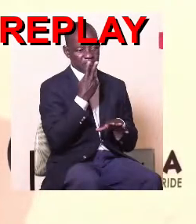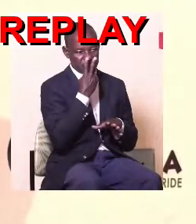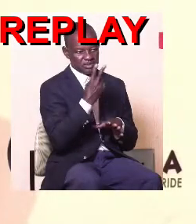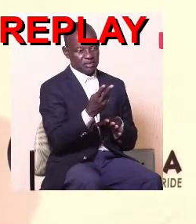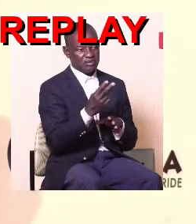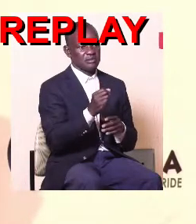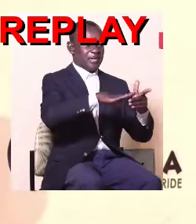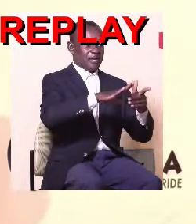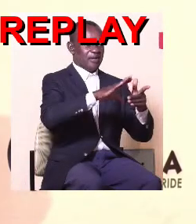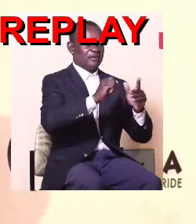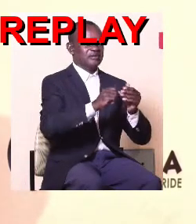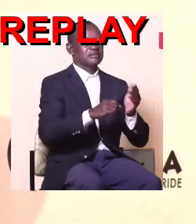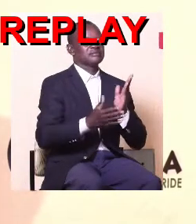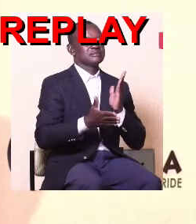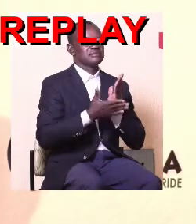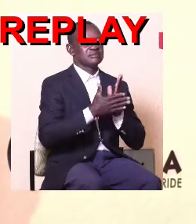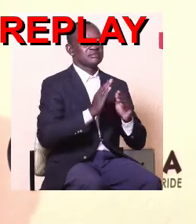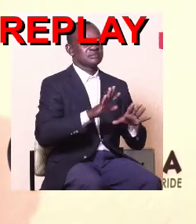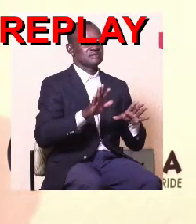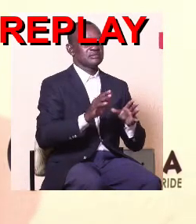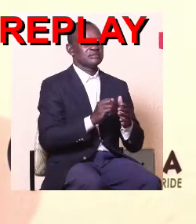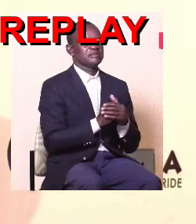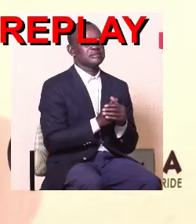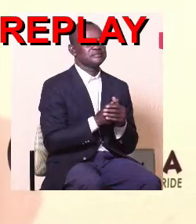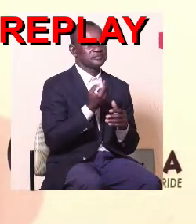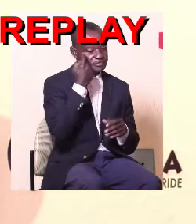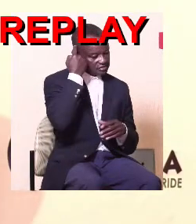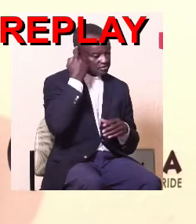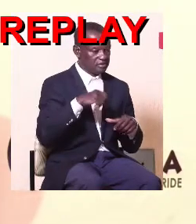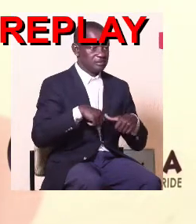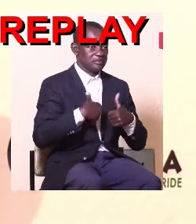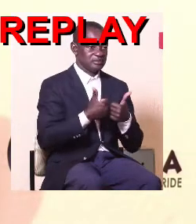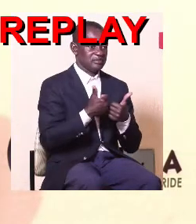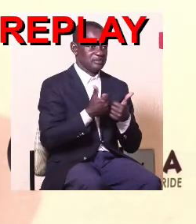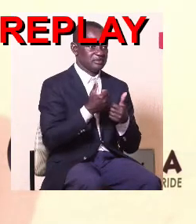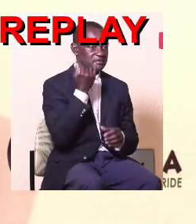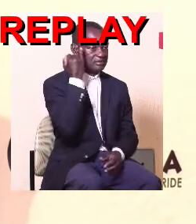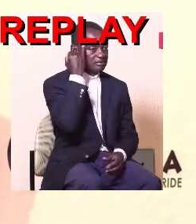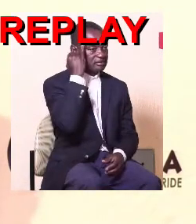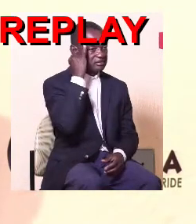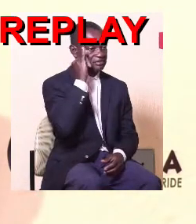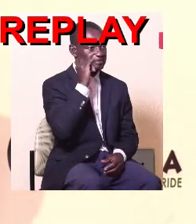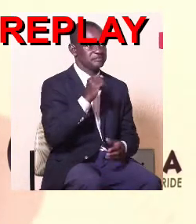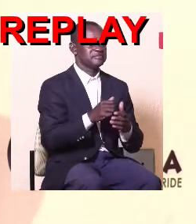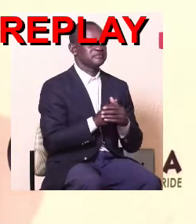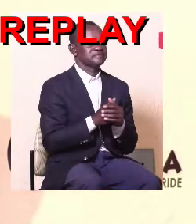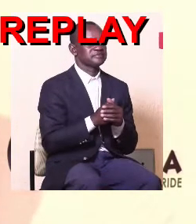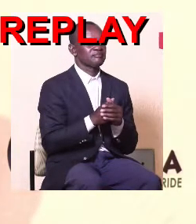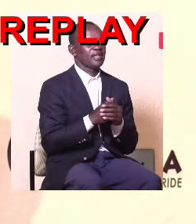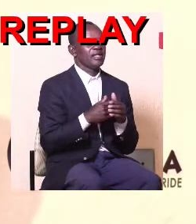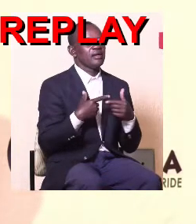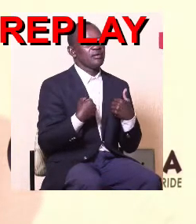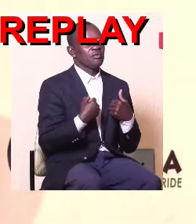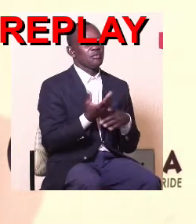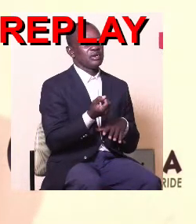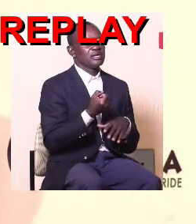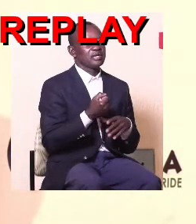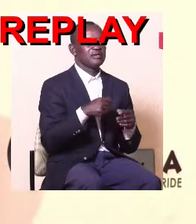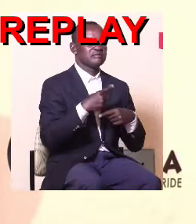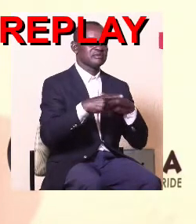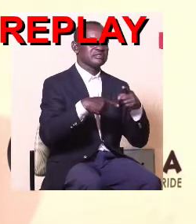ratio. From the public health point of view, there is a measure which we call an indicator, which